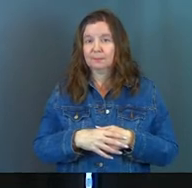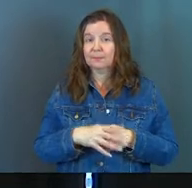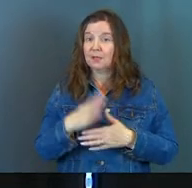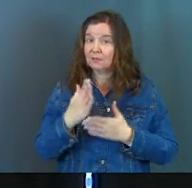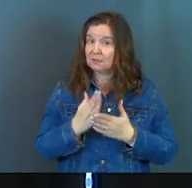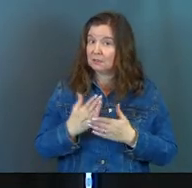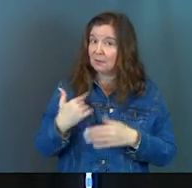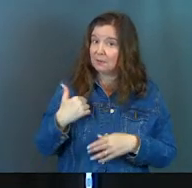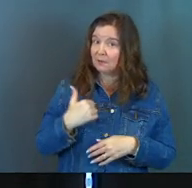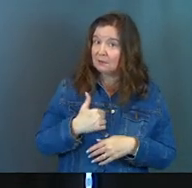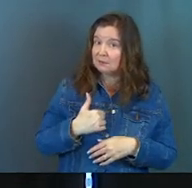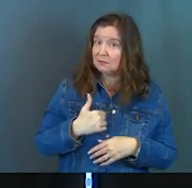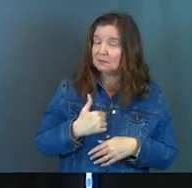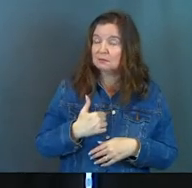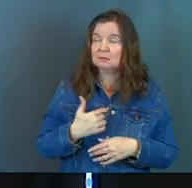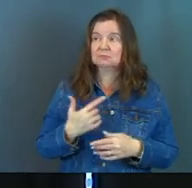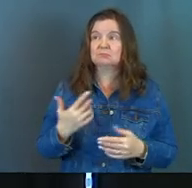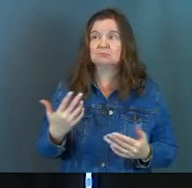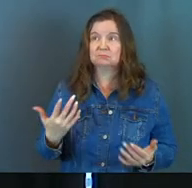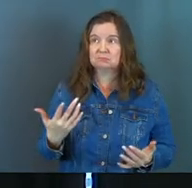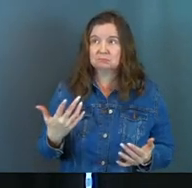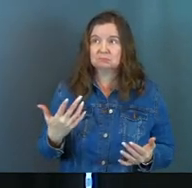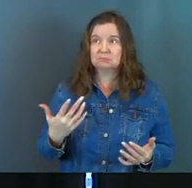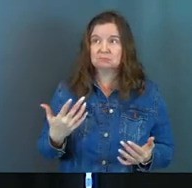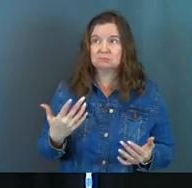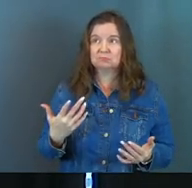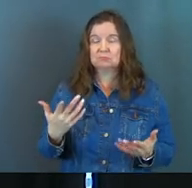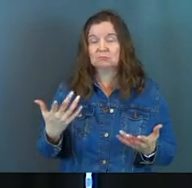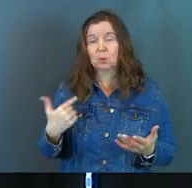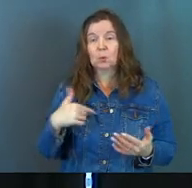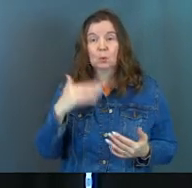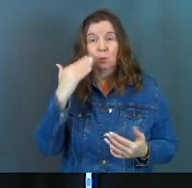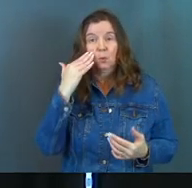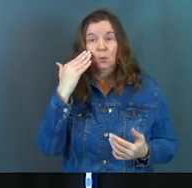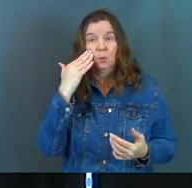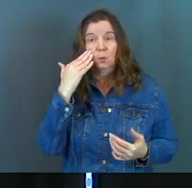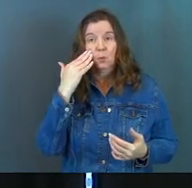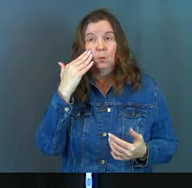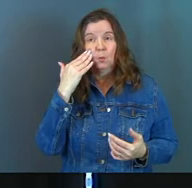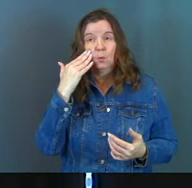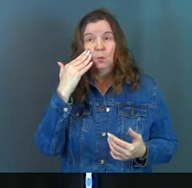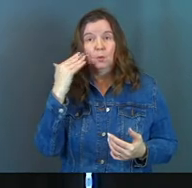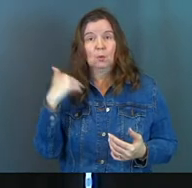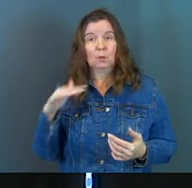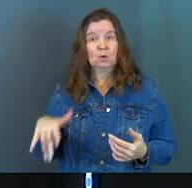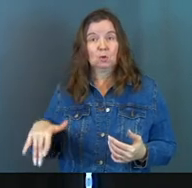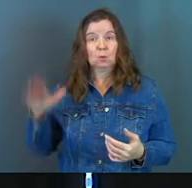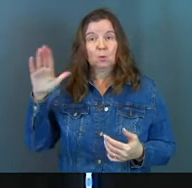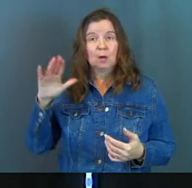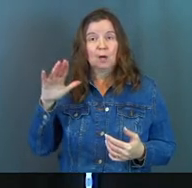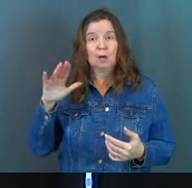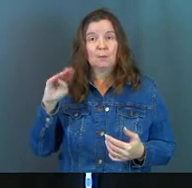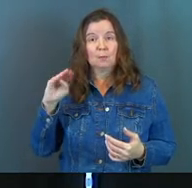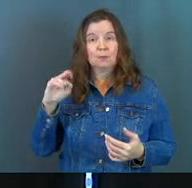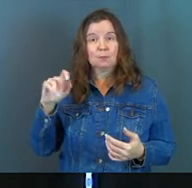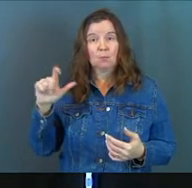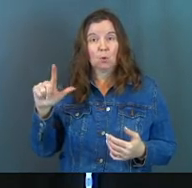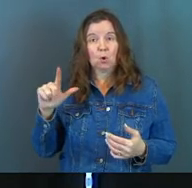For some of us, it is that we know that we grew up with a moral